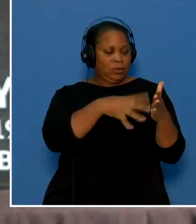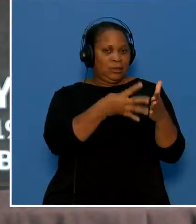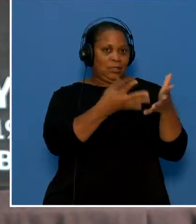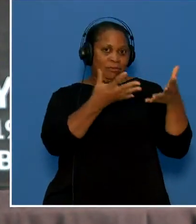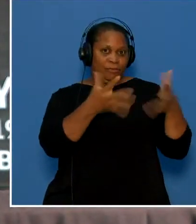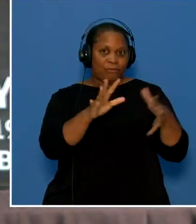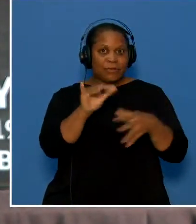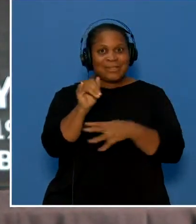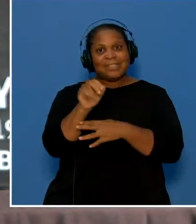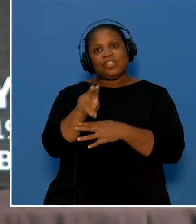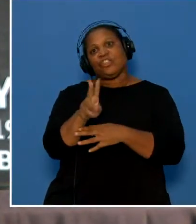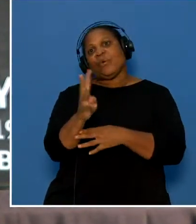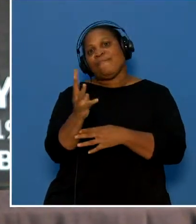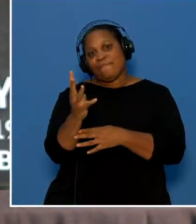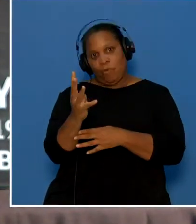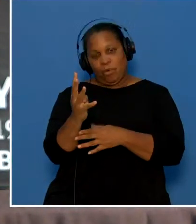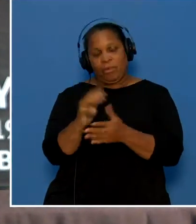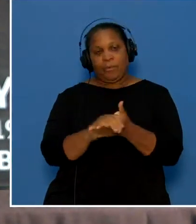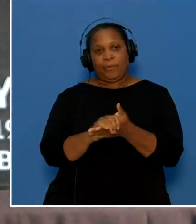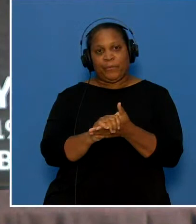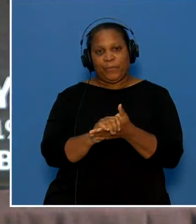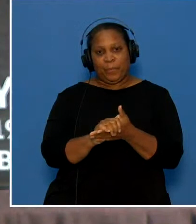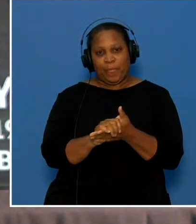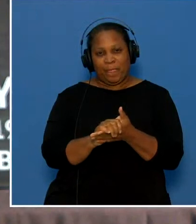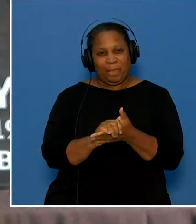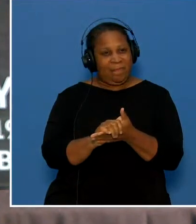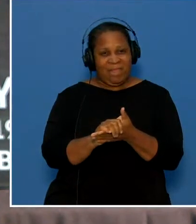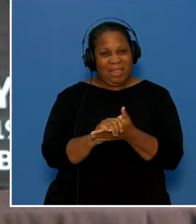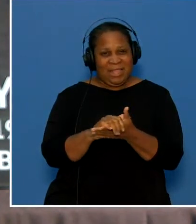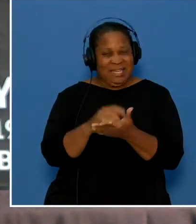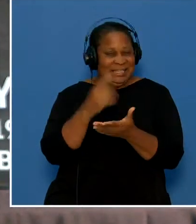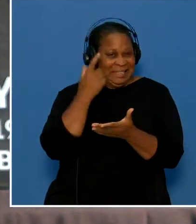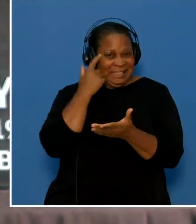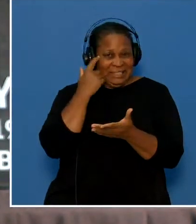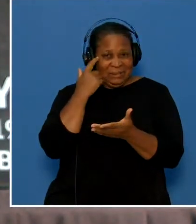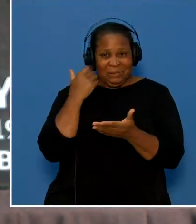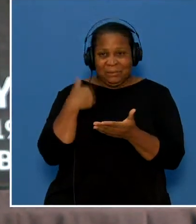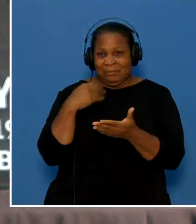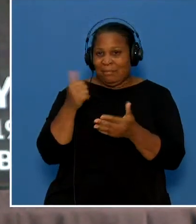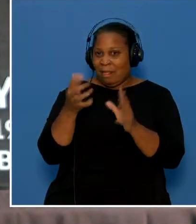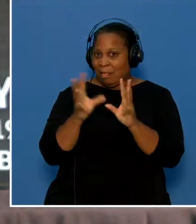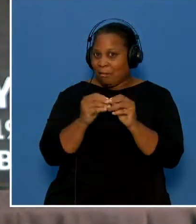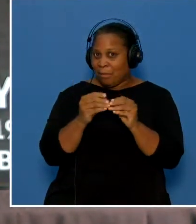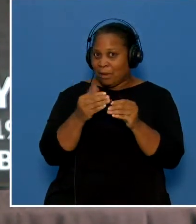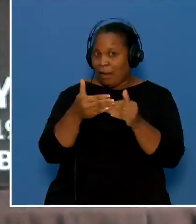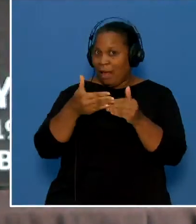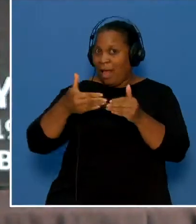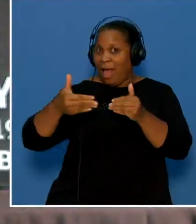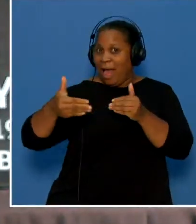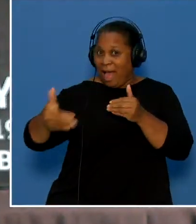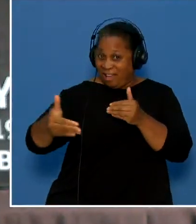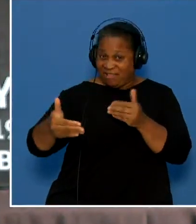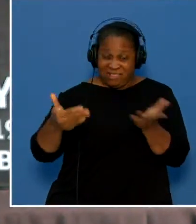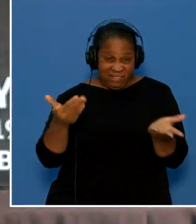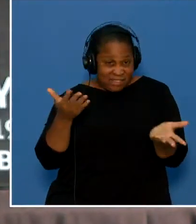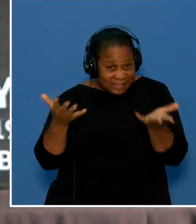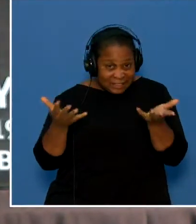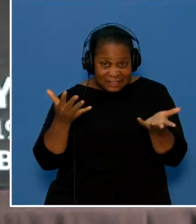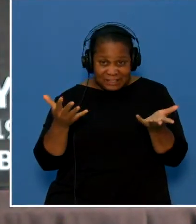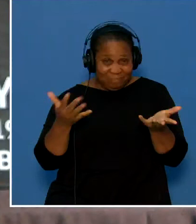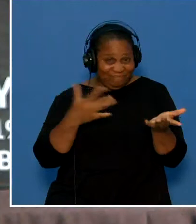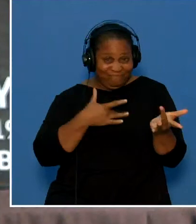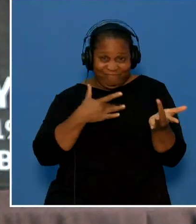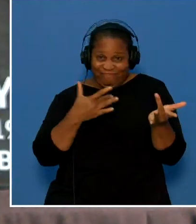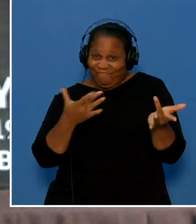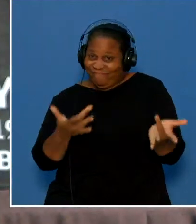end on January 4th. I don't believe we're going to be having another one of these meetings until after that date. So can you say if there is any